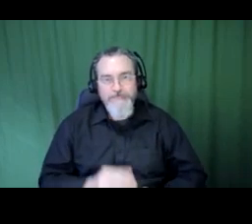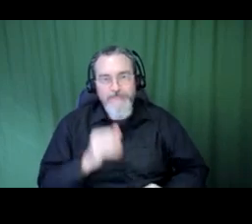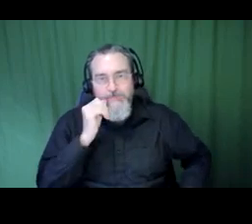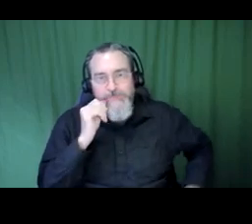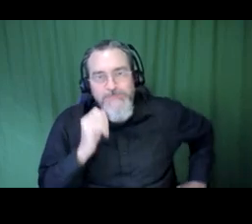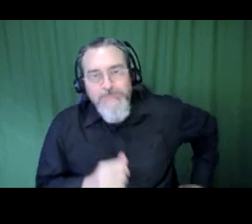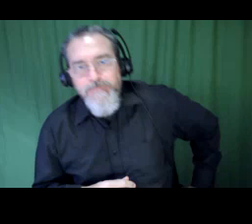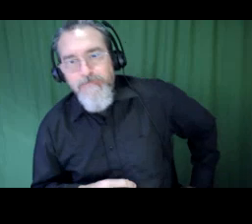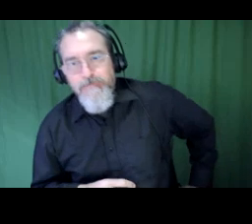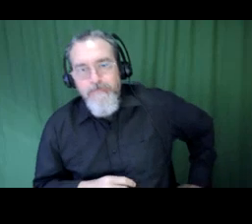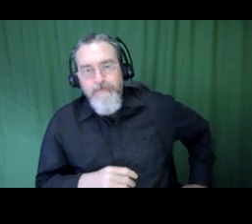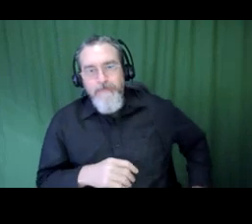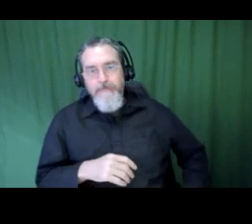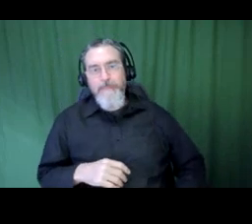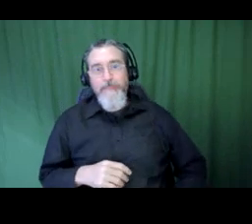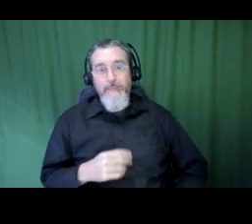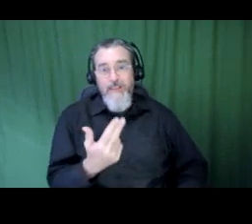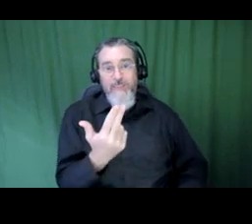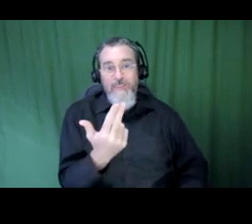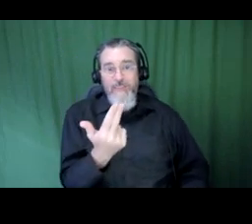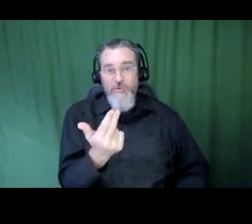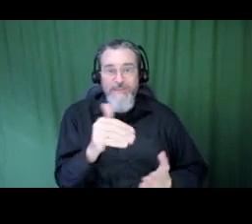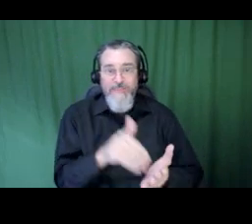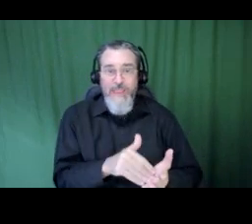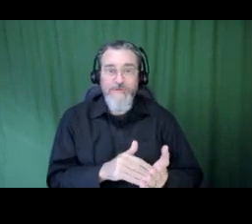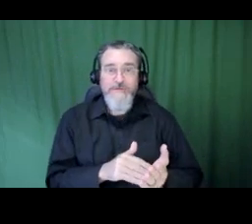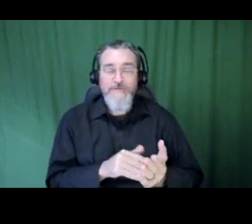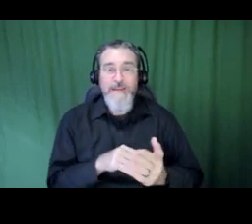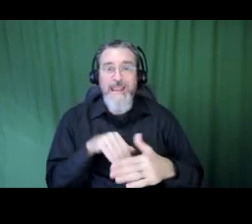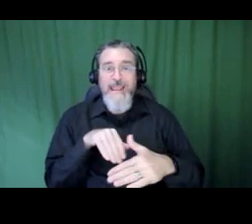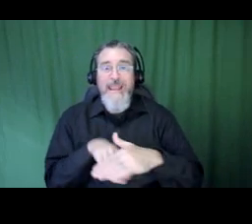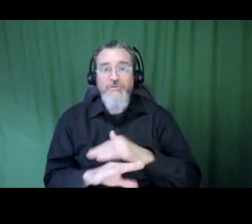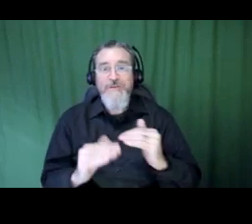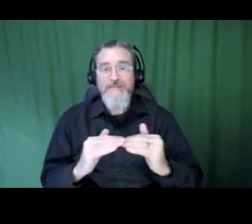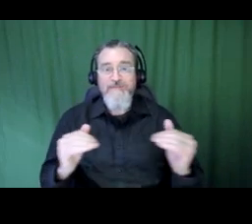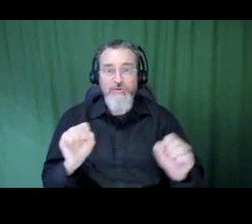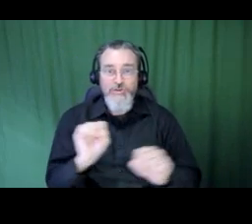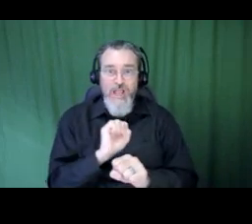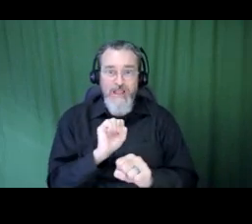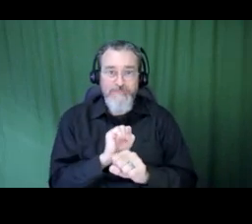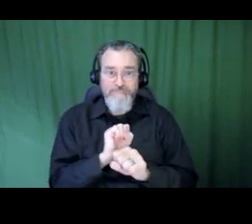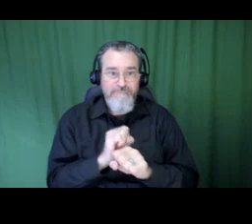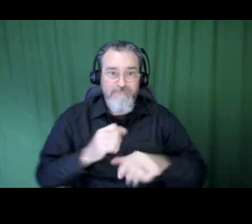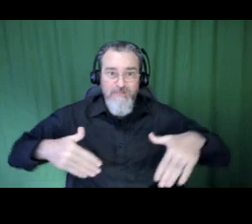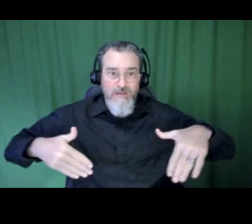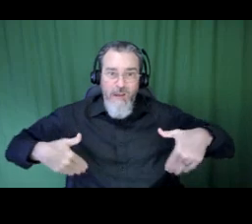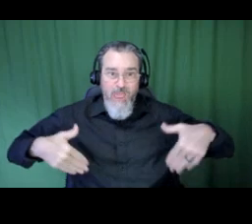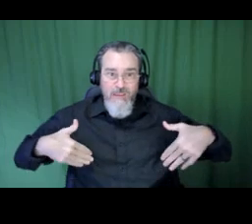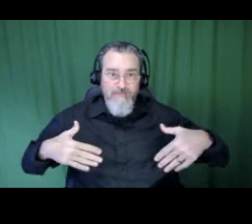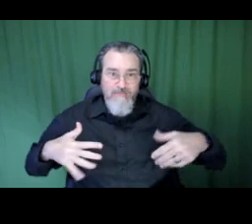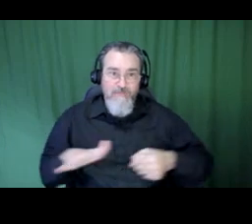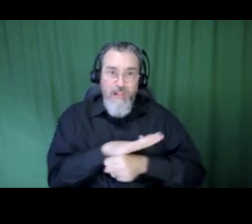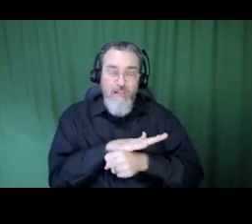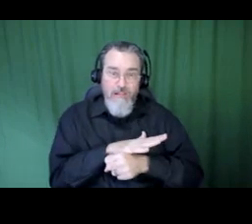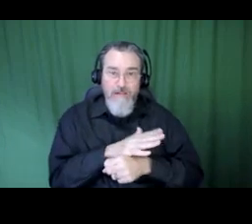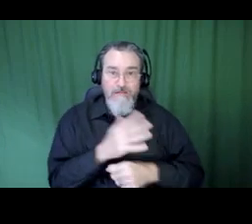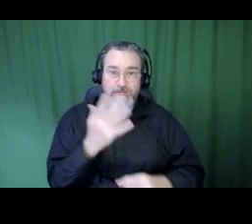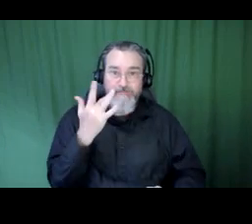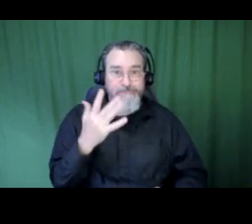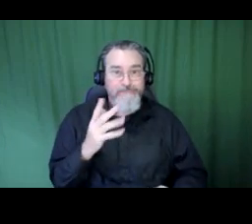Basically, over 13,000 entry-level jobs were fulfilled back in 2022 because those job